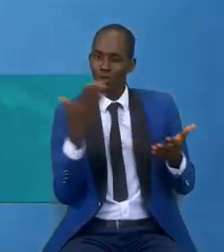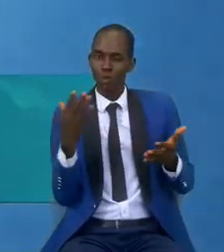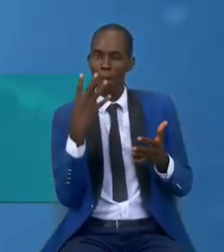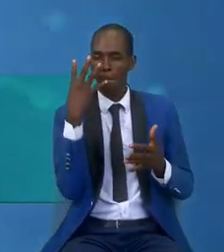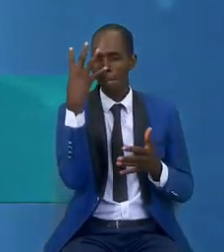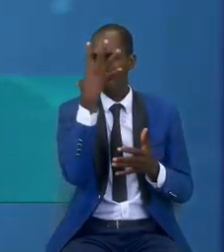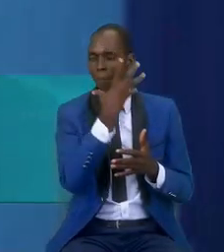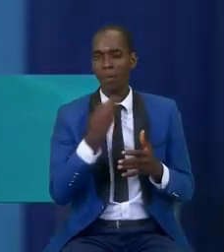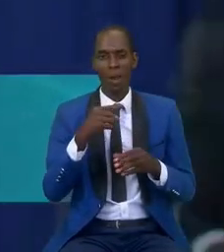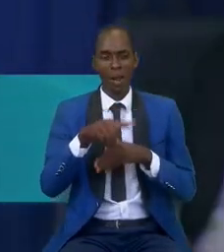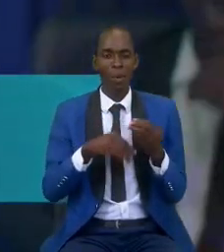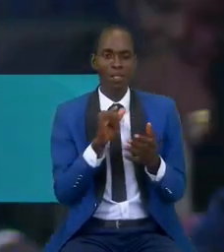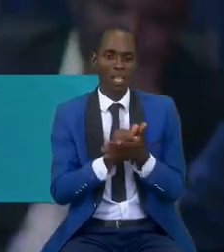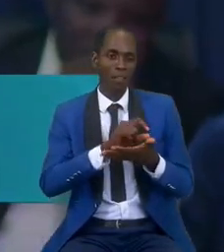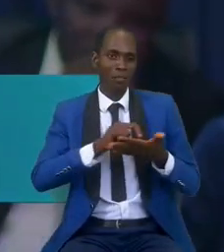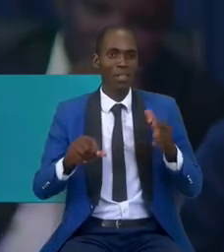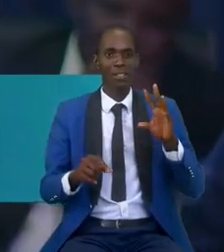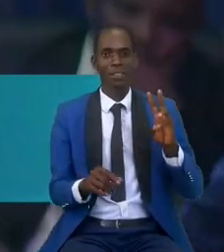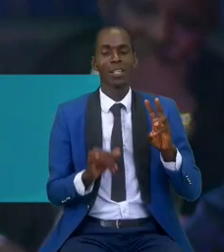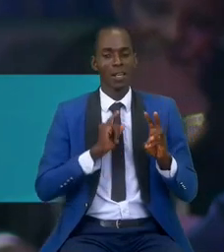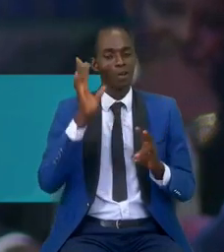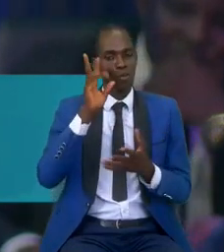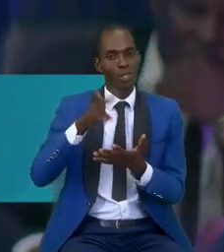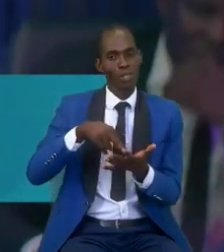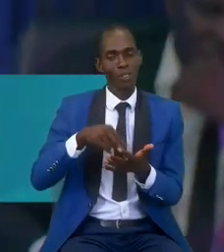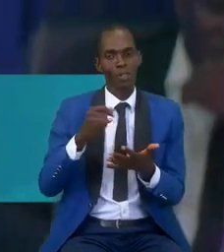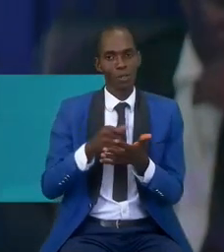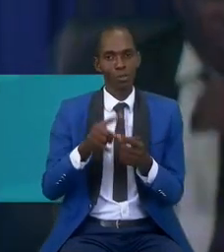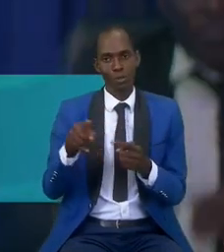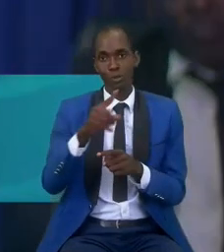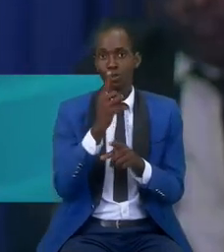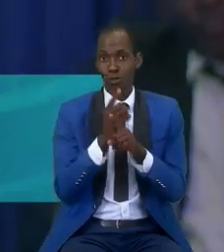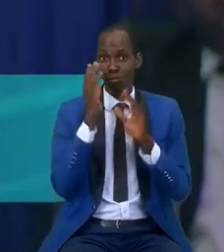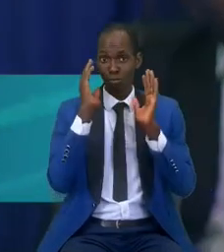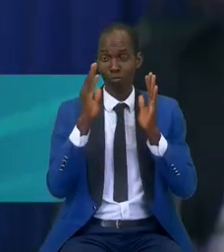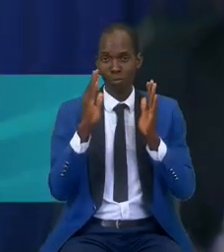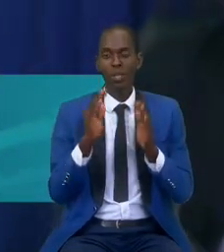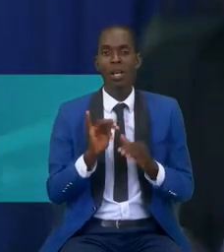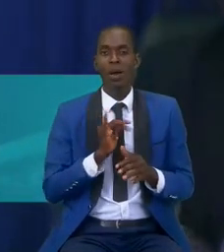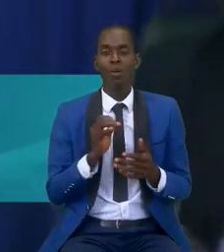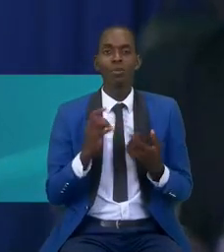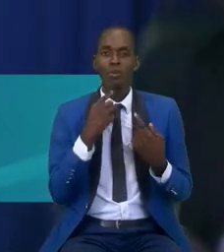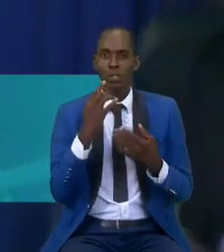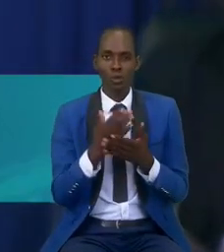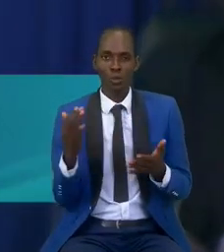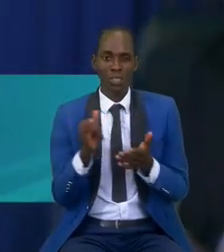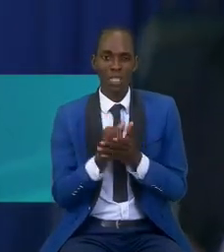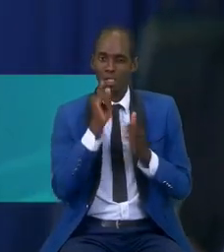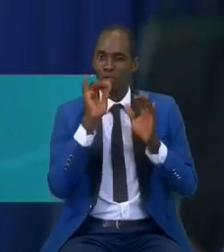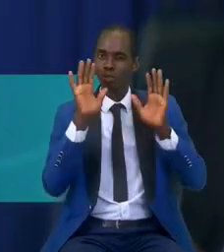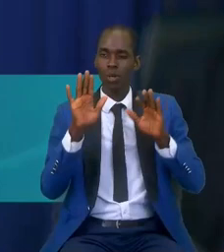let me tell you what I'm telling you that's wonderful that's the mind that it would say man and about your great great